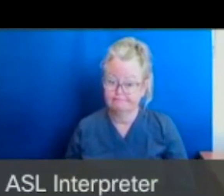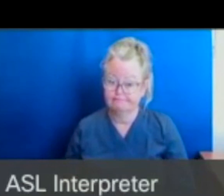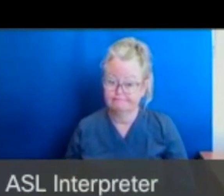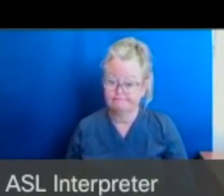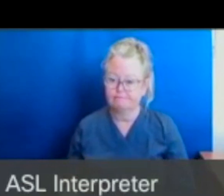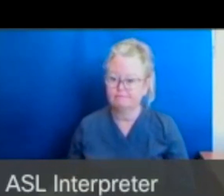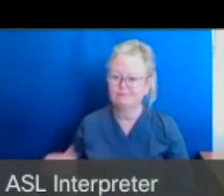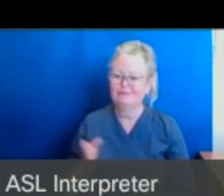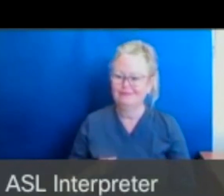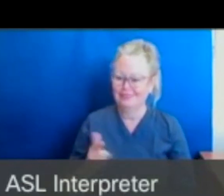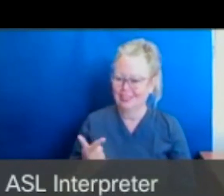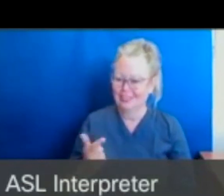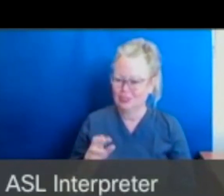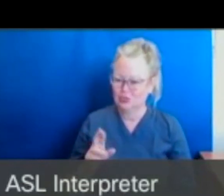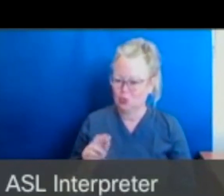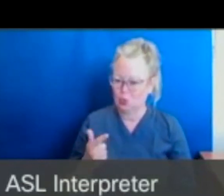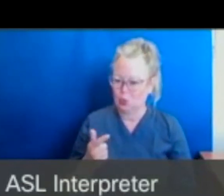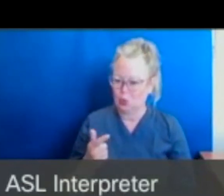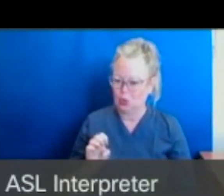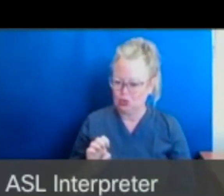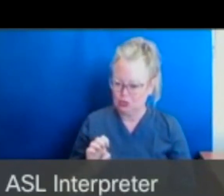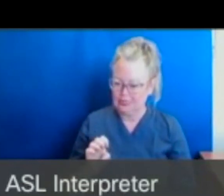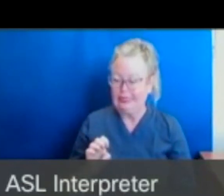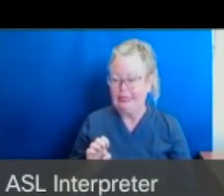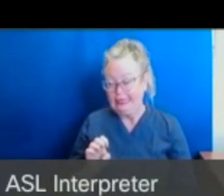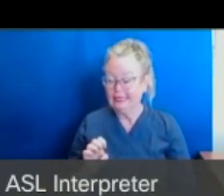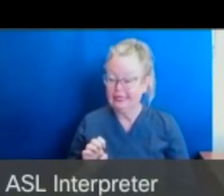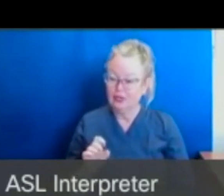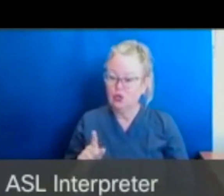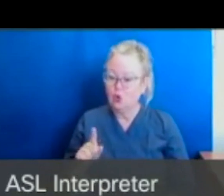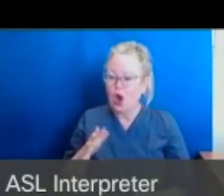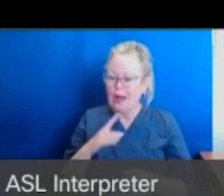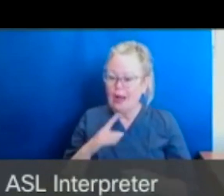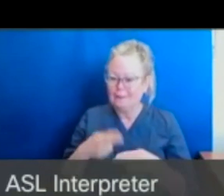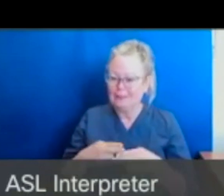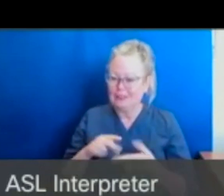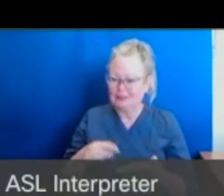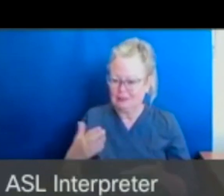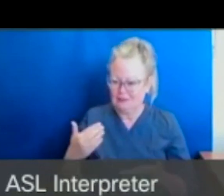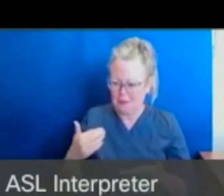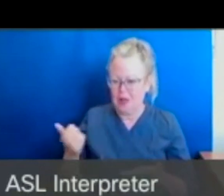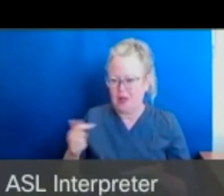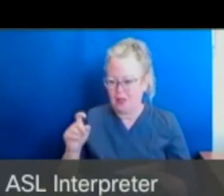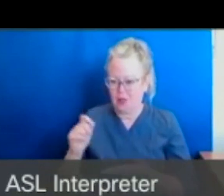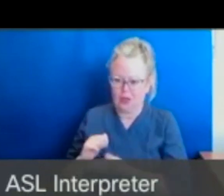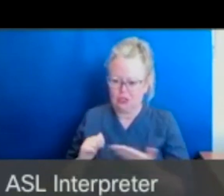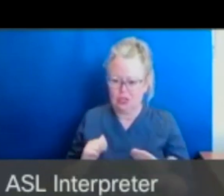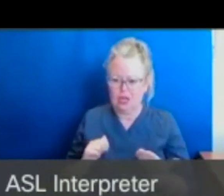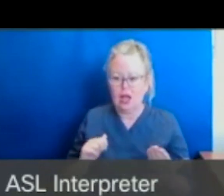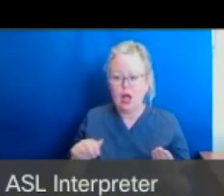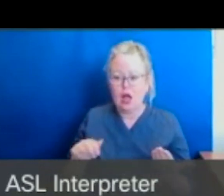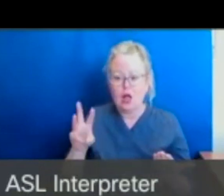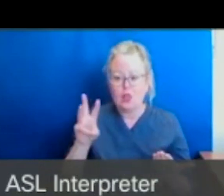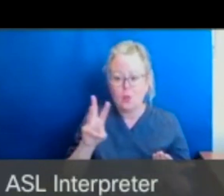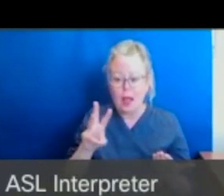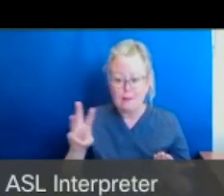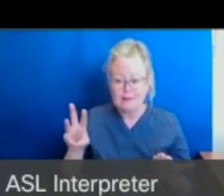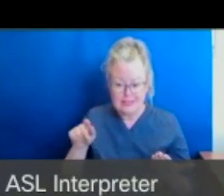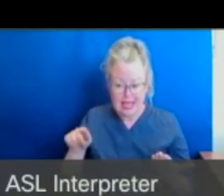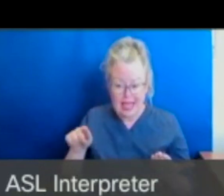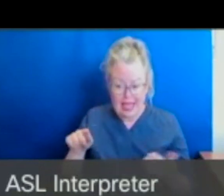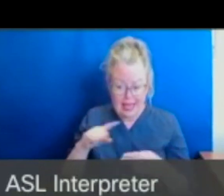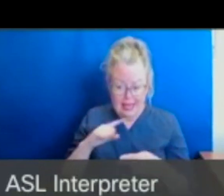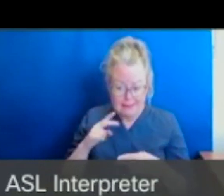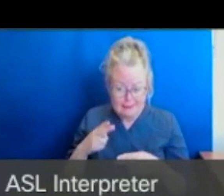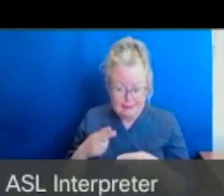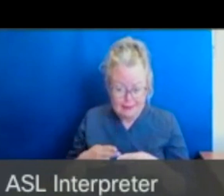I know that you probably addressed some of this earlier, though. Apparently on the website for IES, there's some information about there